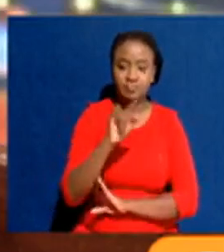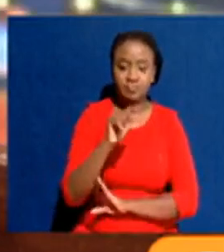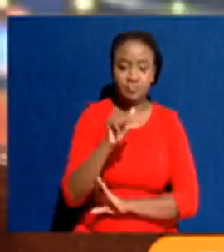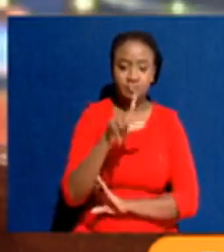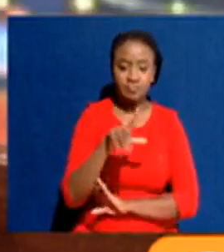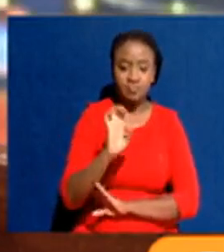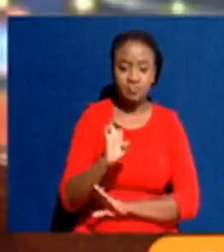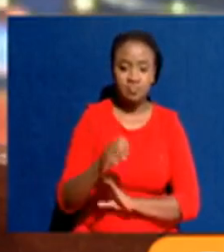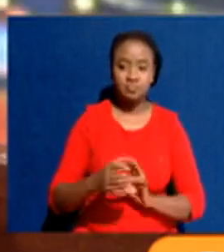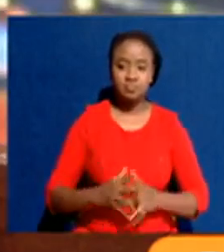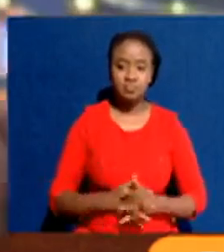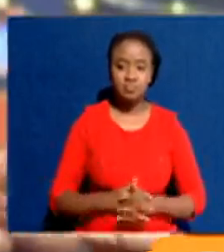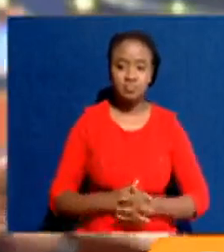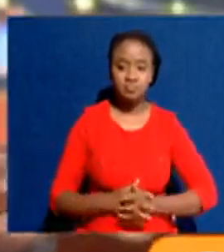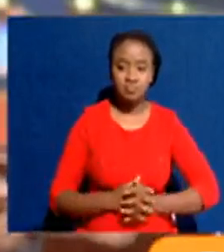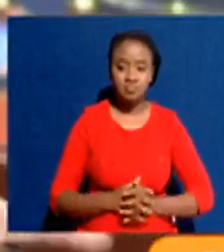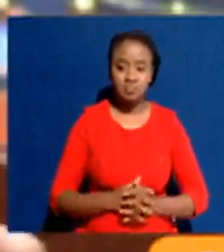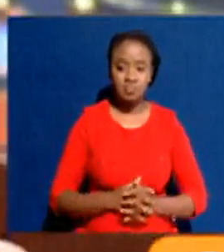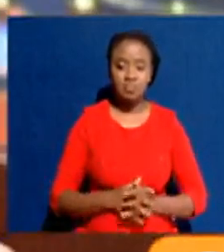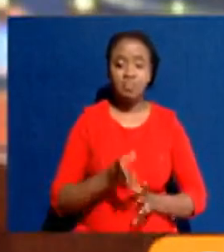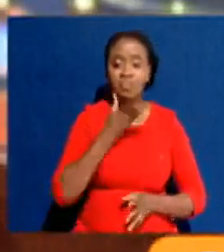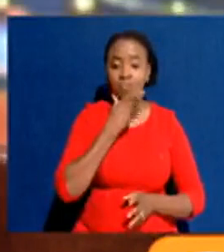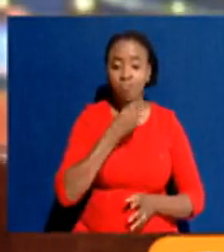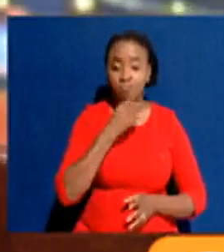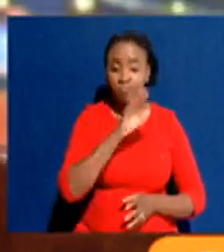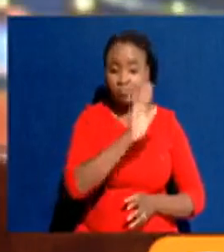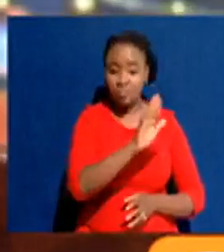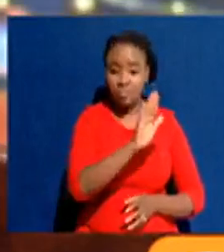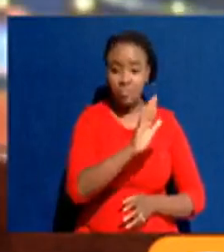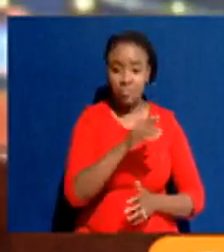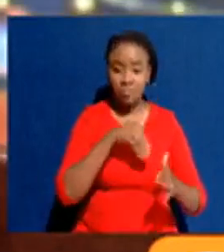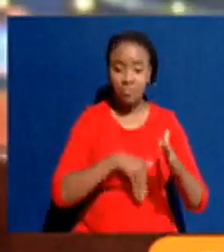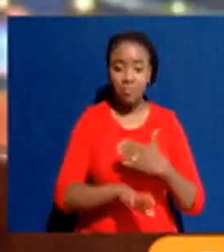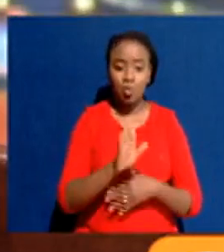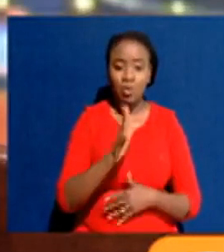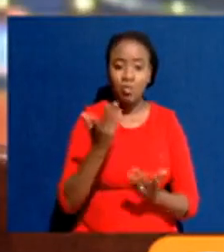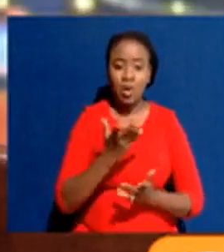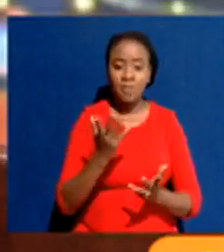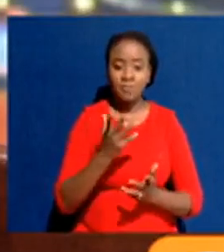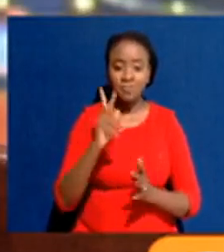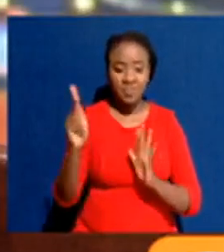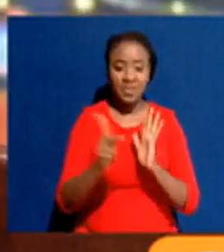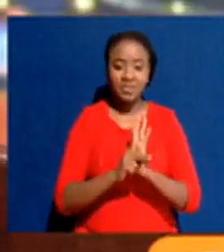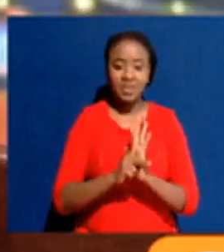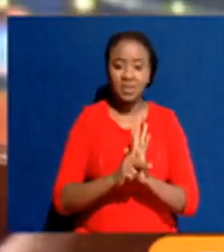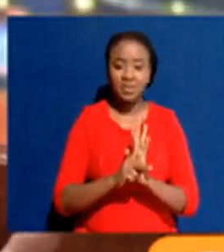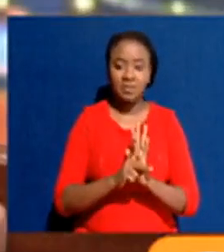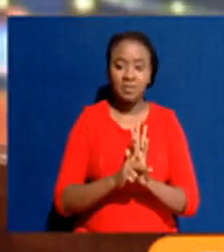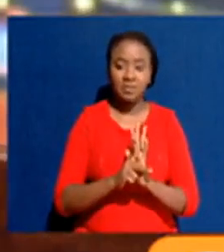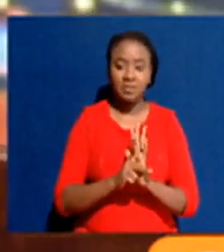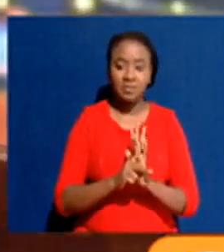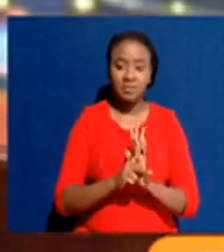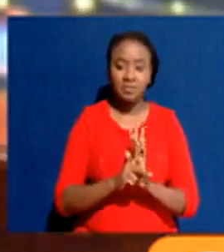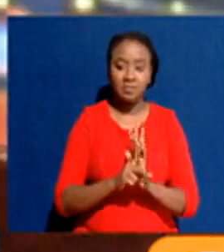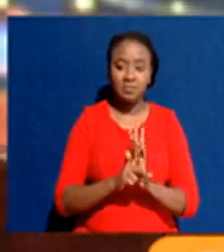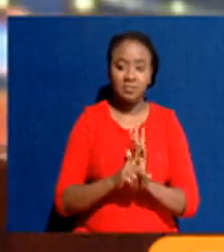exactly. Yeah, the father. Yes. Was born in Kitale. Yeah, followed the history